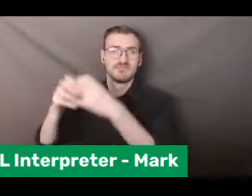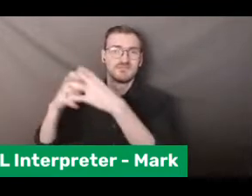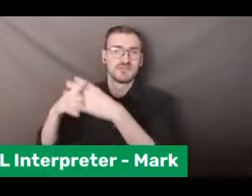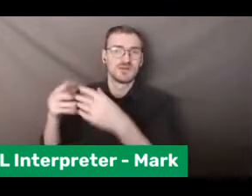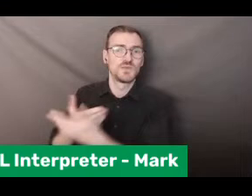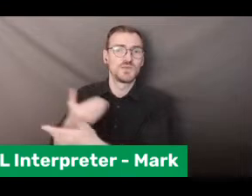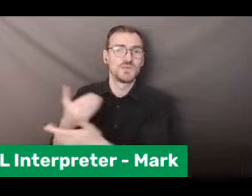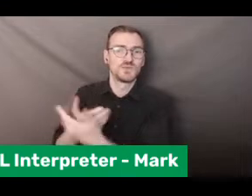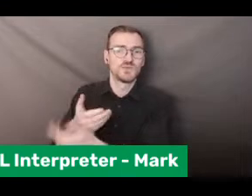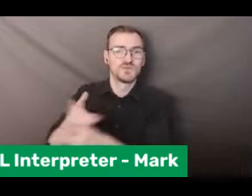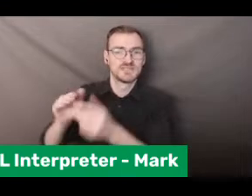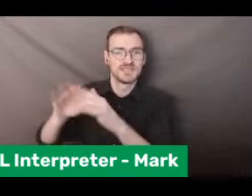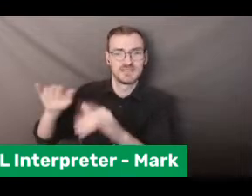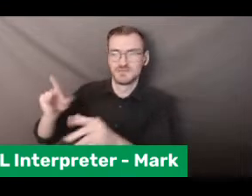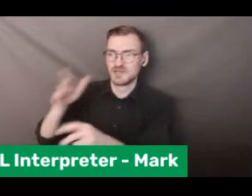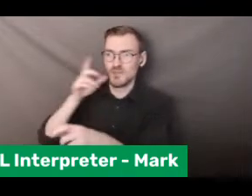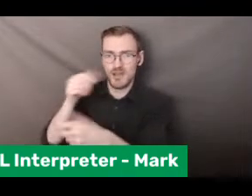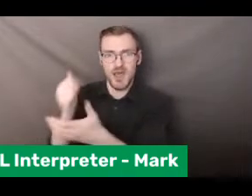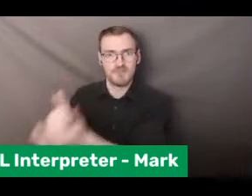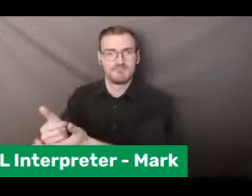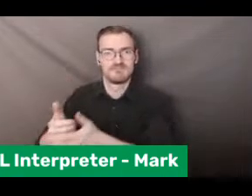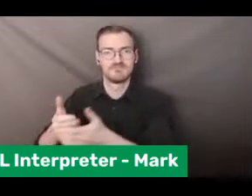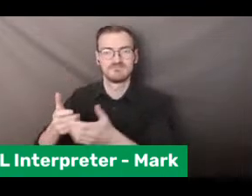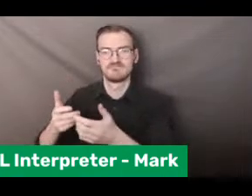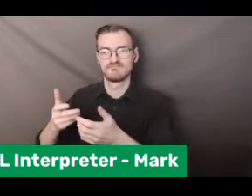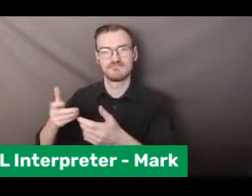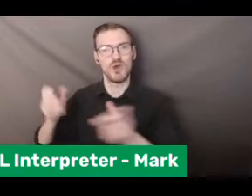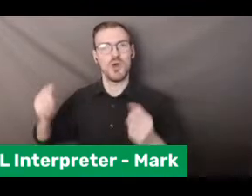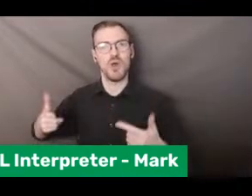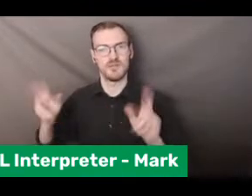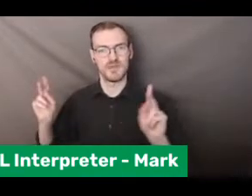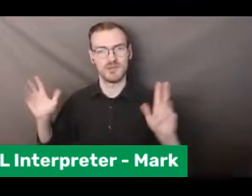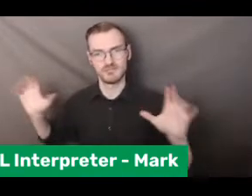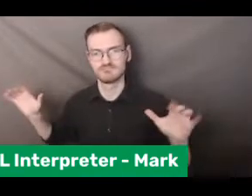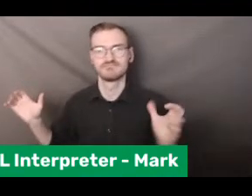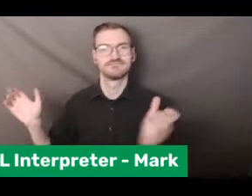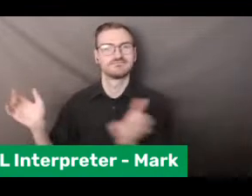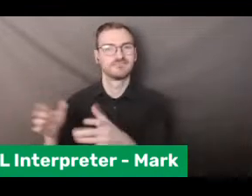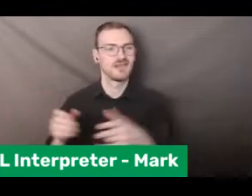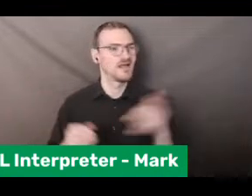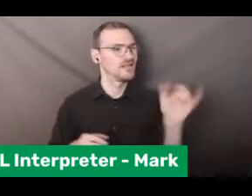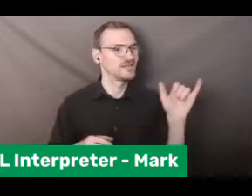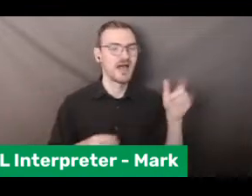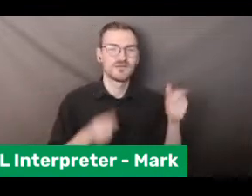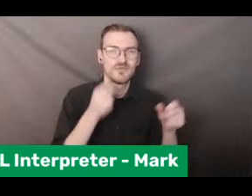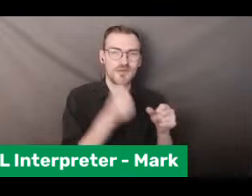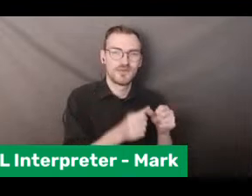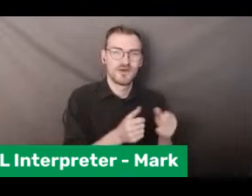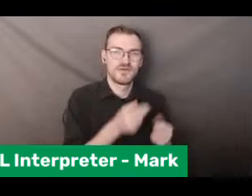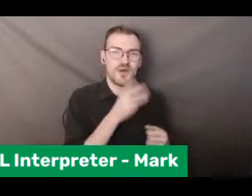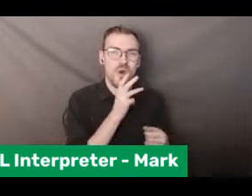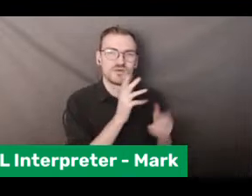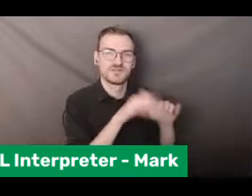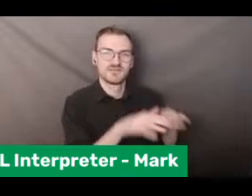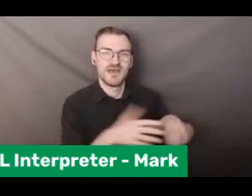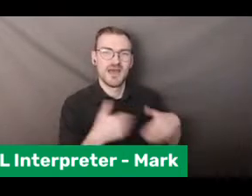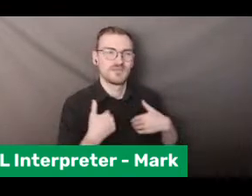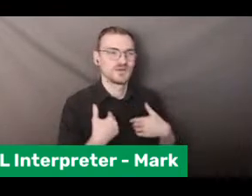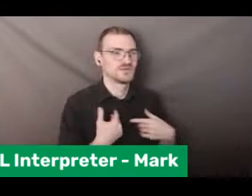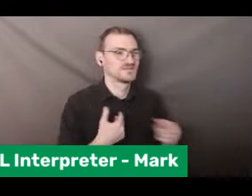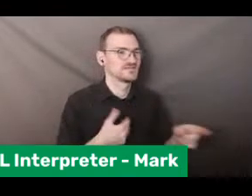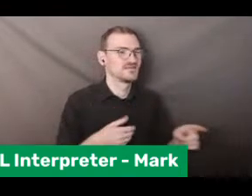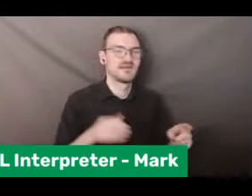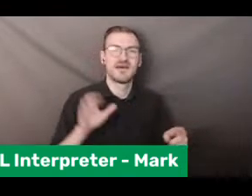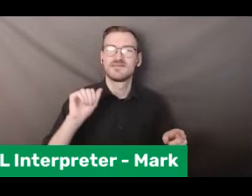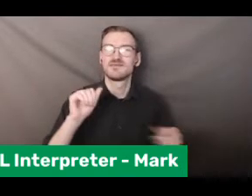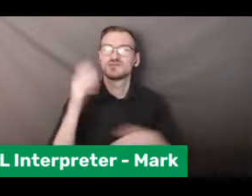round goby fish and the shrimp and the aspen groves, have each other's backs no matter